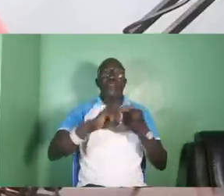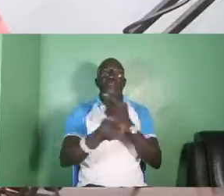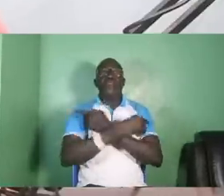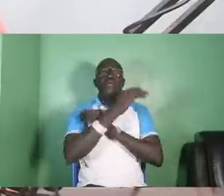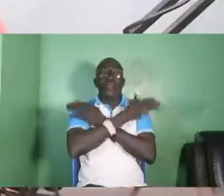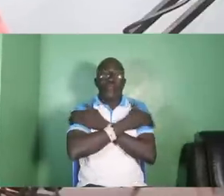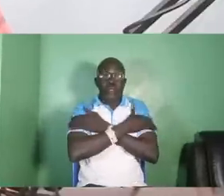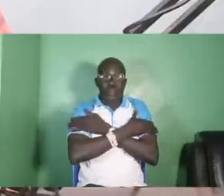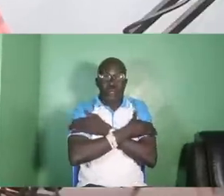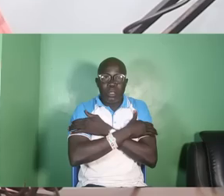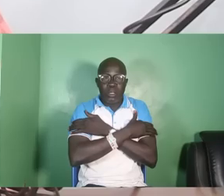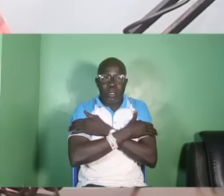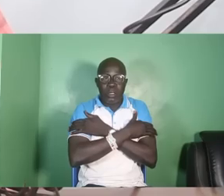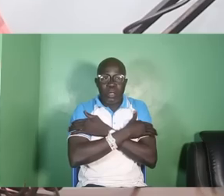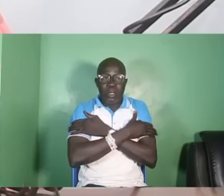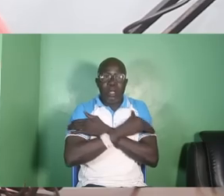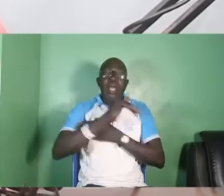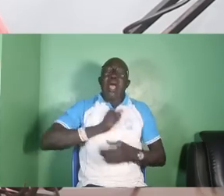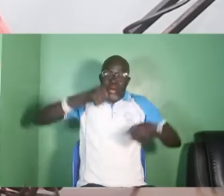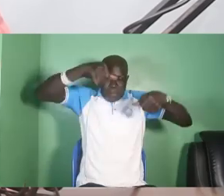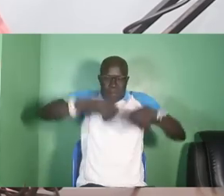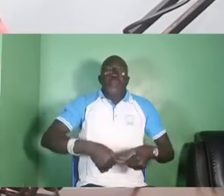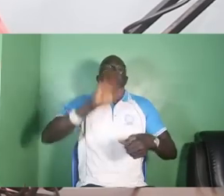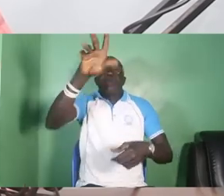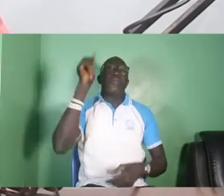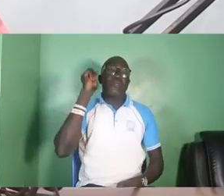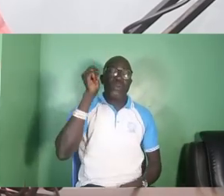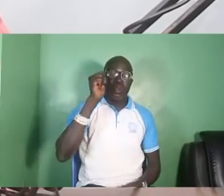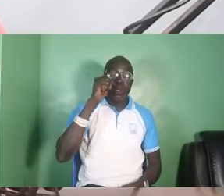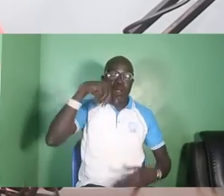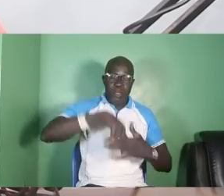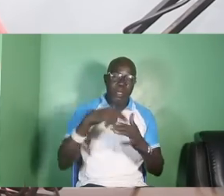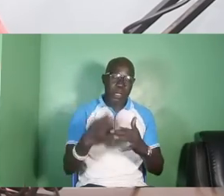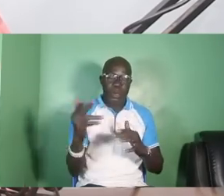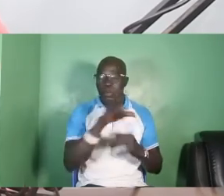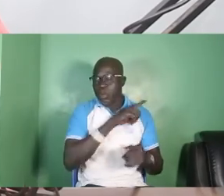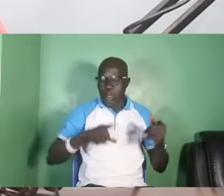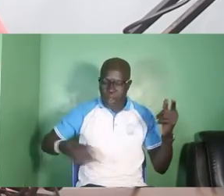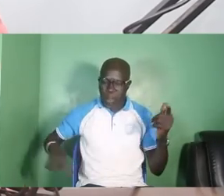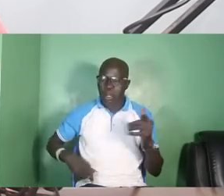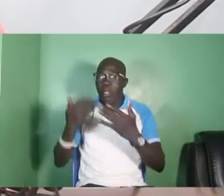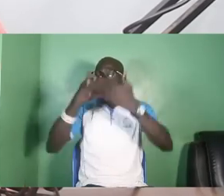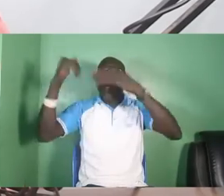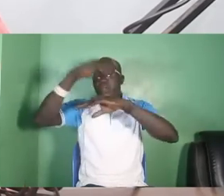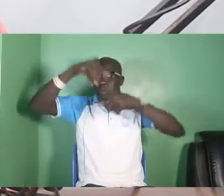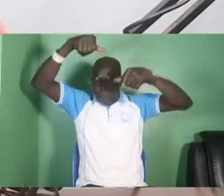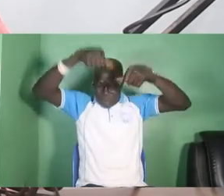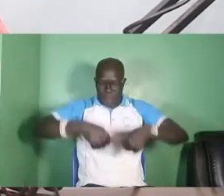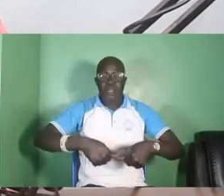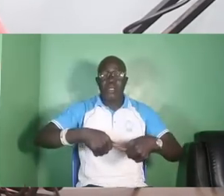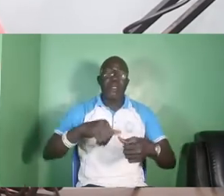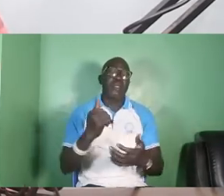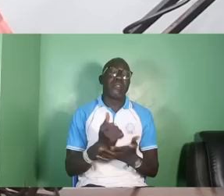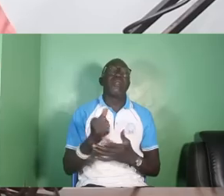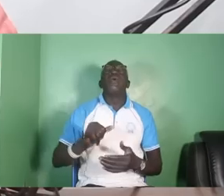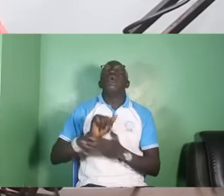As the liberty and spirit. No, no, don't send me here. Sunday. Must stamp where here. I stamp your testimony. No, call you what? In the name of the